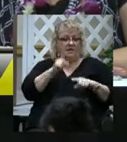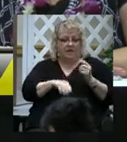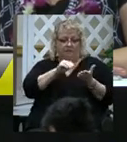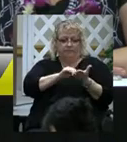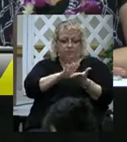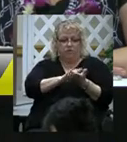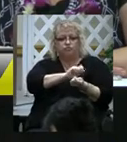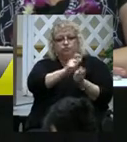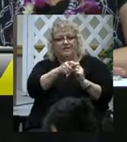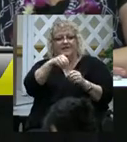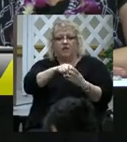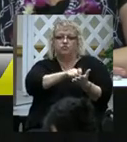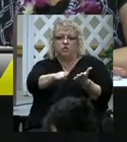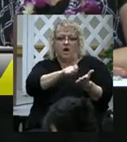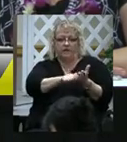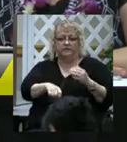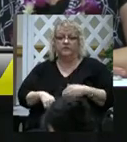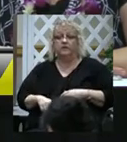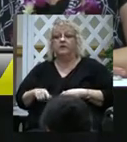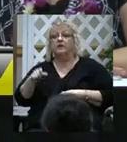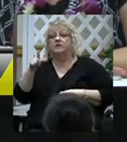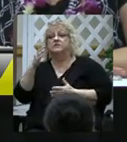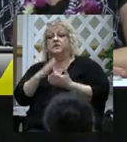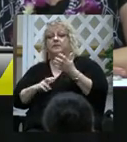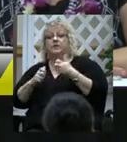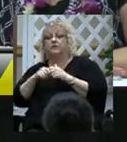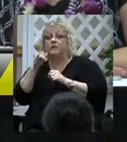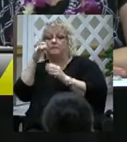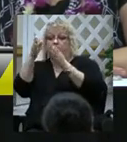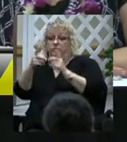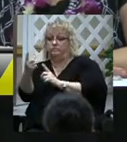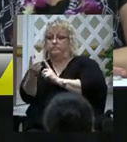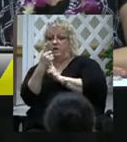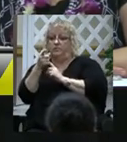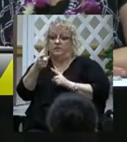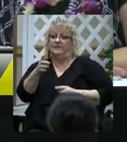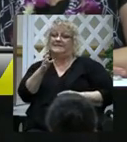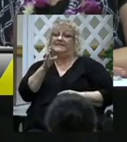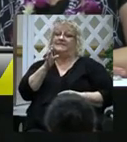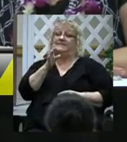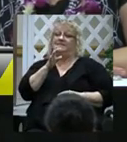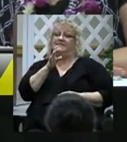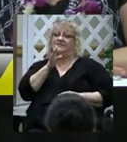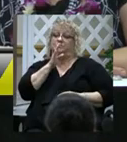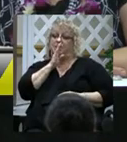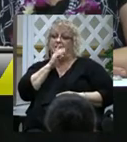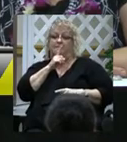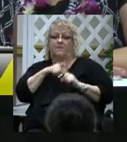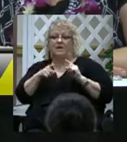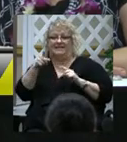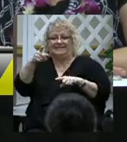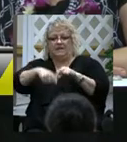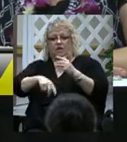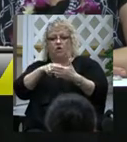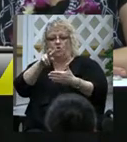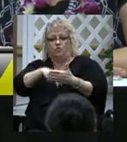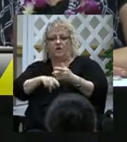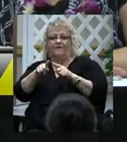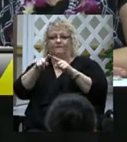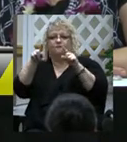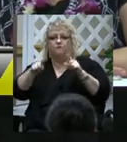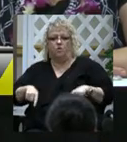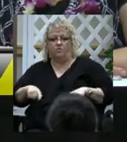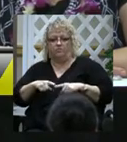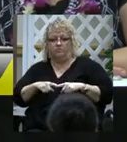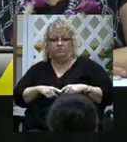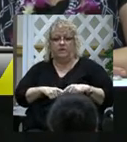an issue with literacy. What happens when somebody comes and is not able to read a form. So the